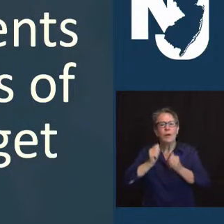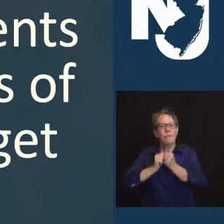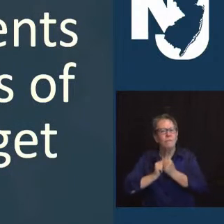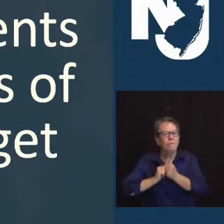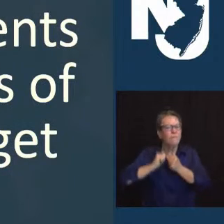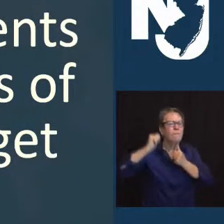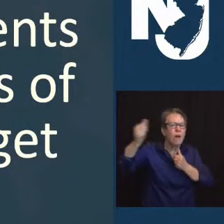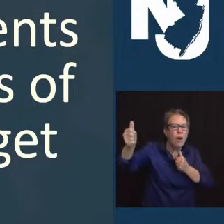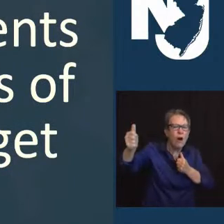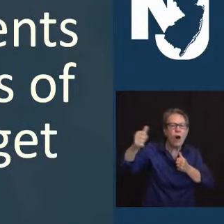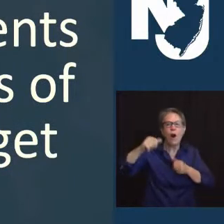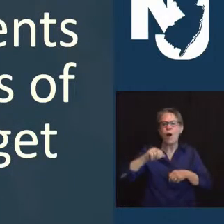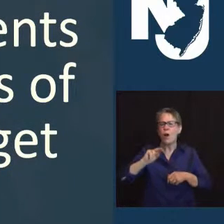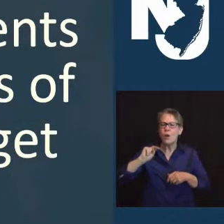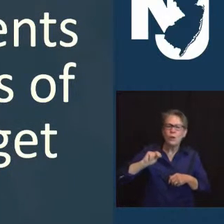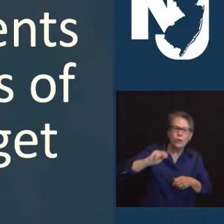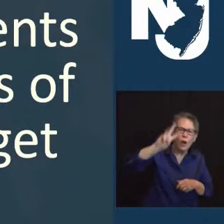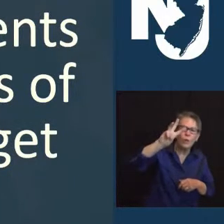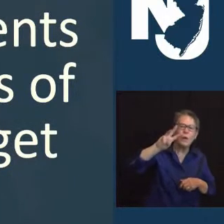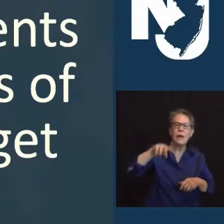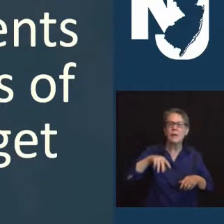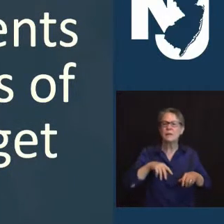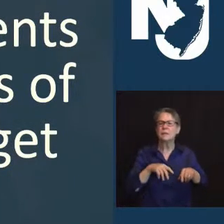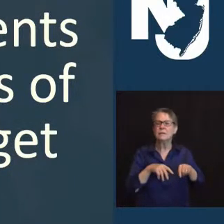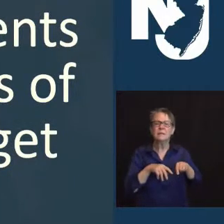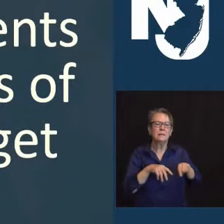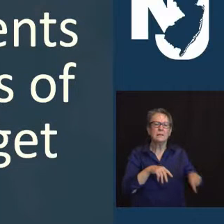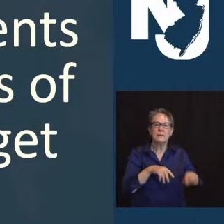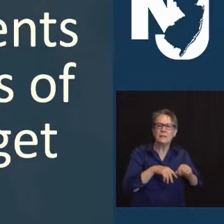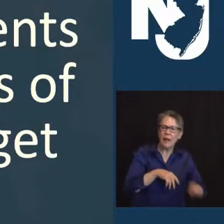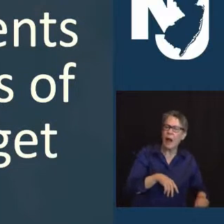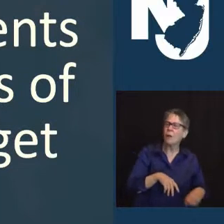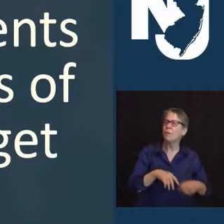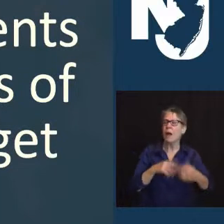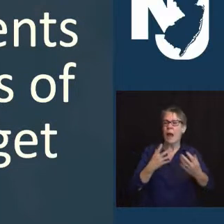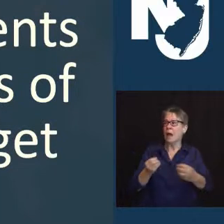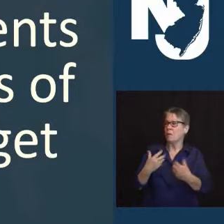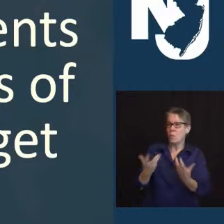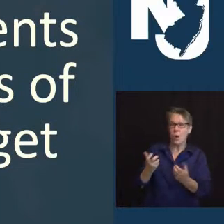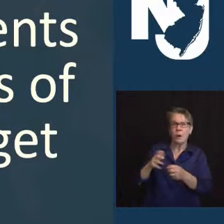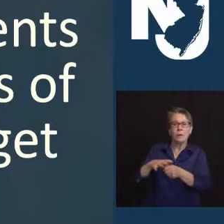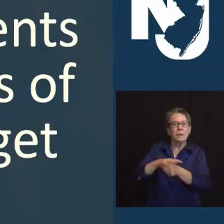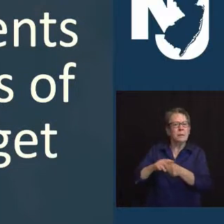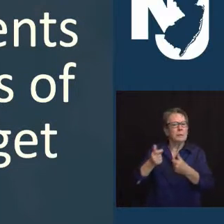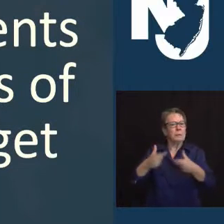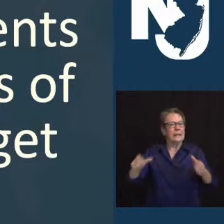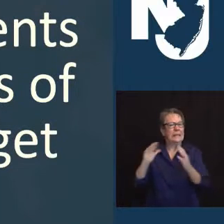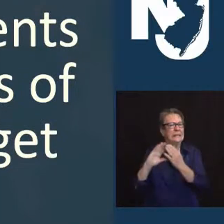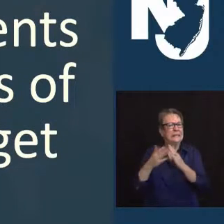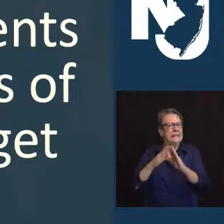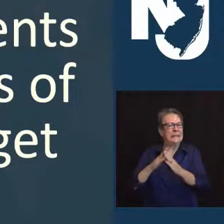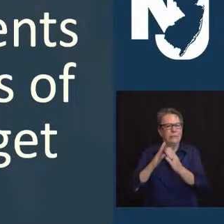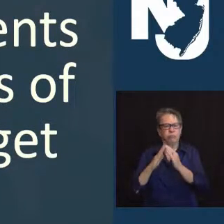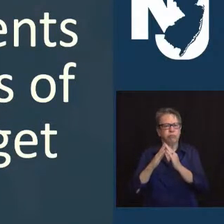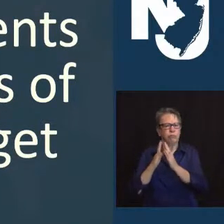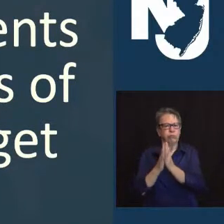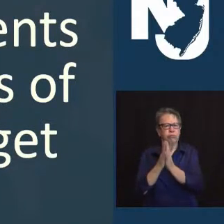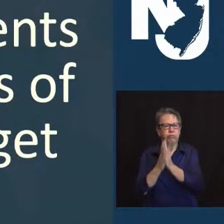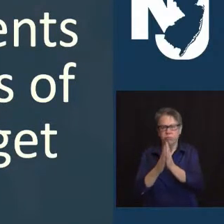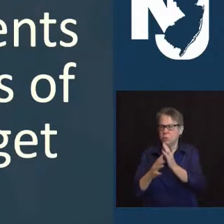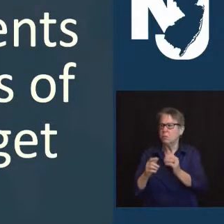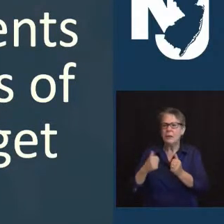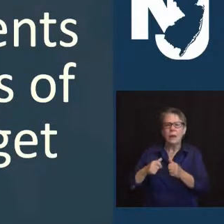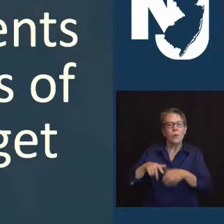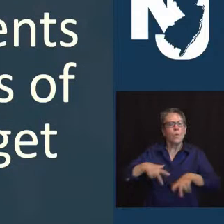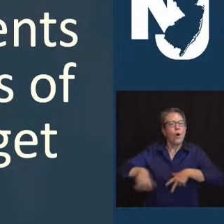15-minute walk of all residents. And we continue to work toward that goal. Again, that's for our urban communities. As I've said many times